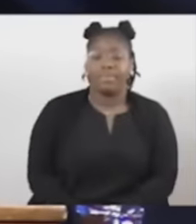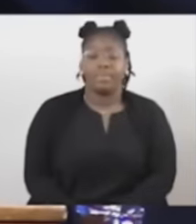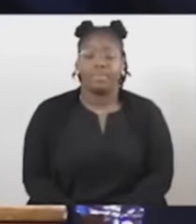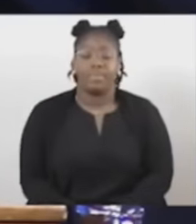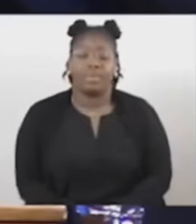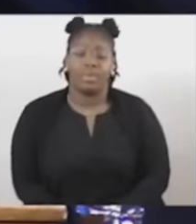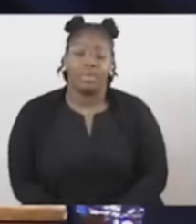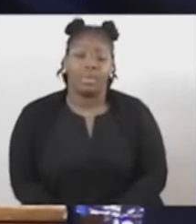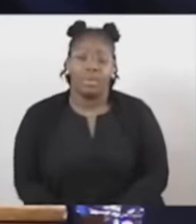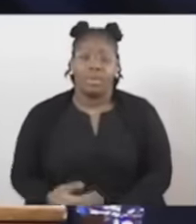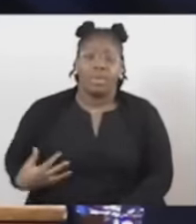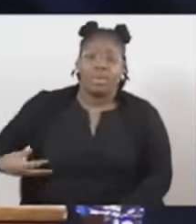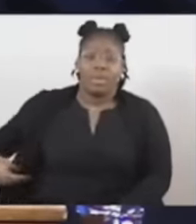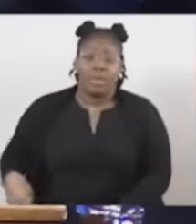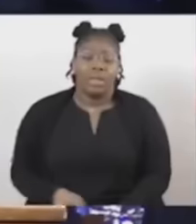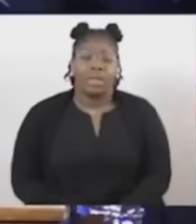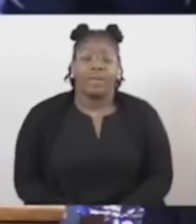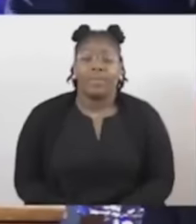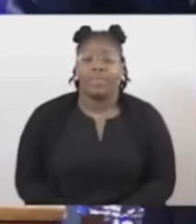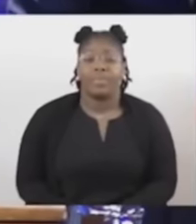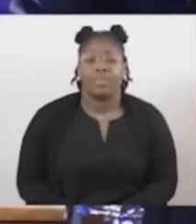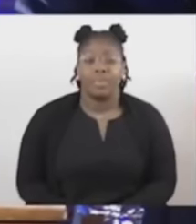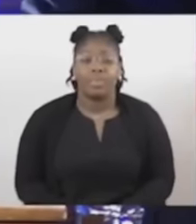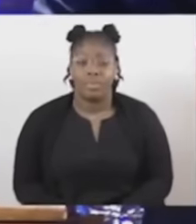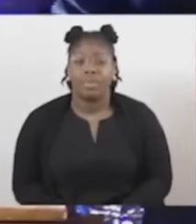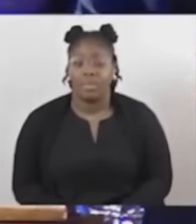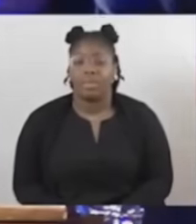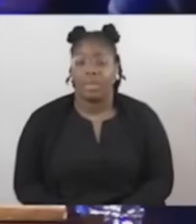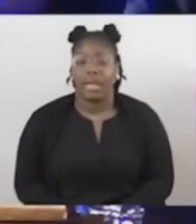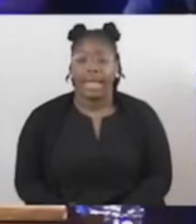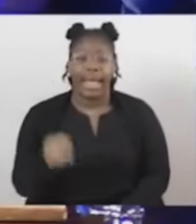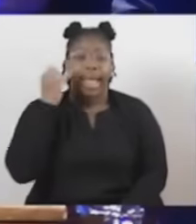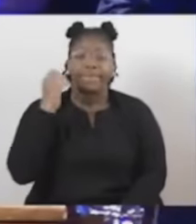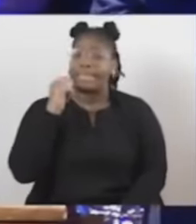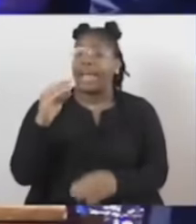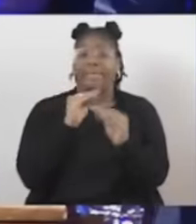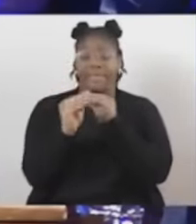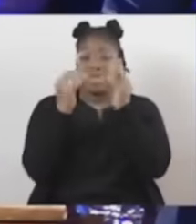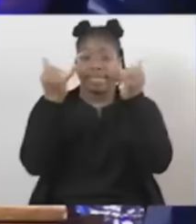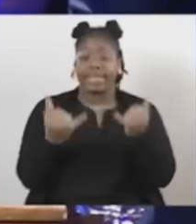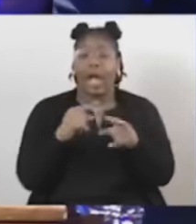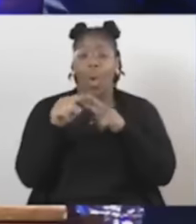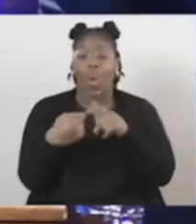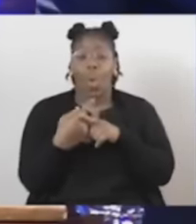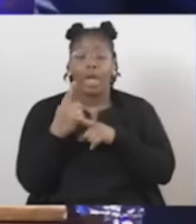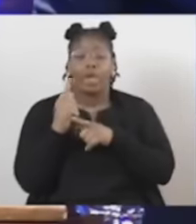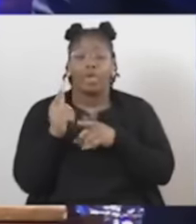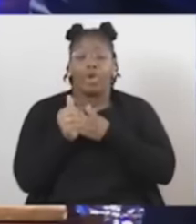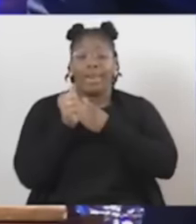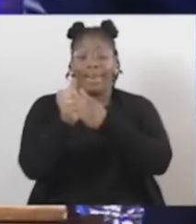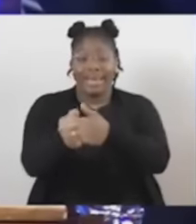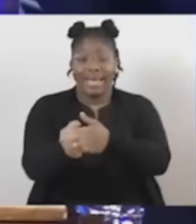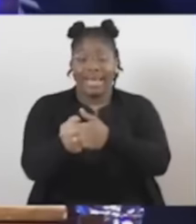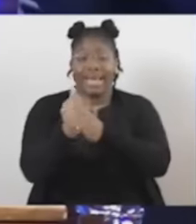and plan the demise of this infant street ministry I've given my life for. And when you stand to defy